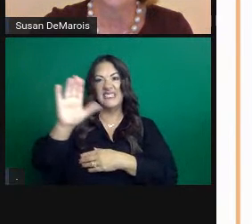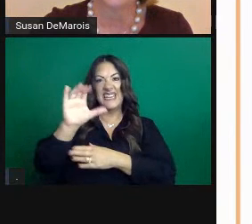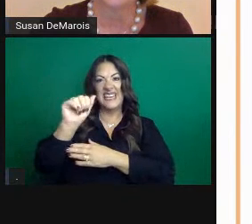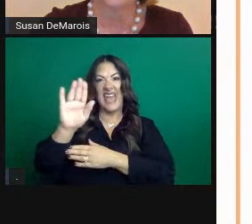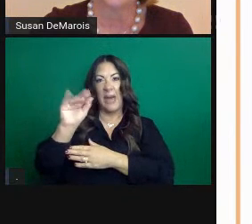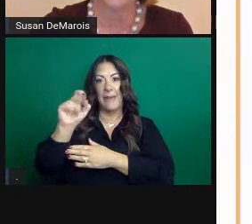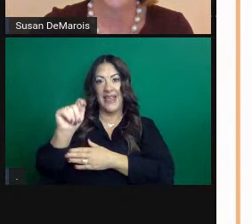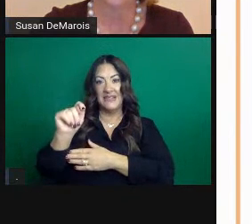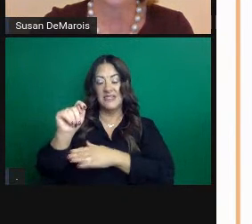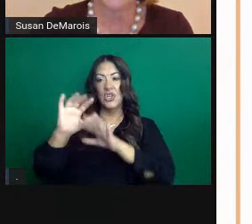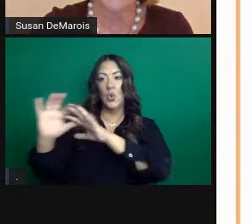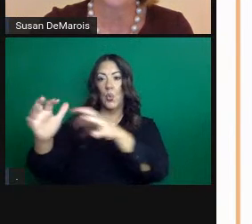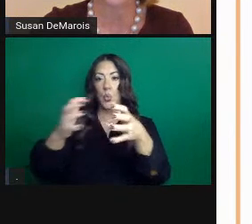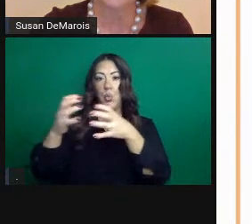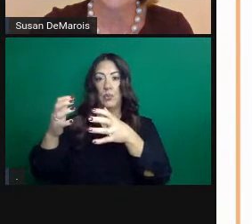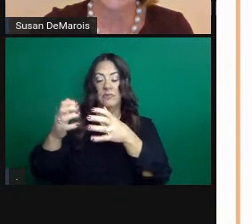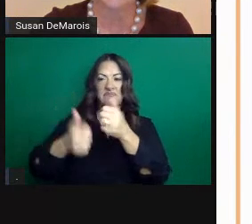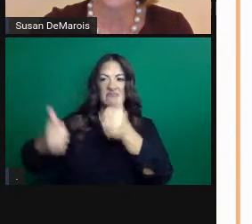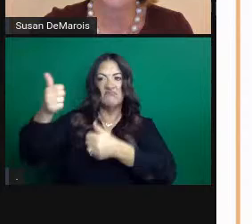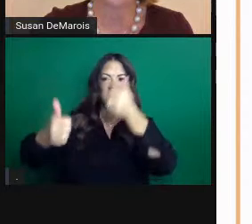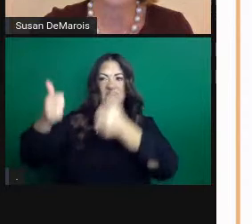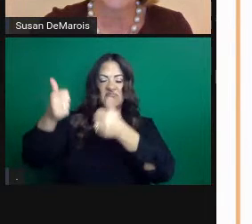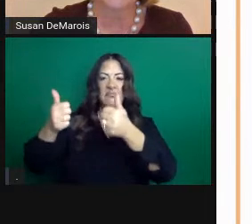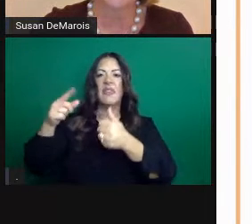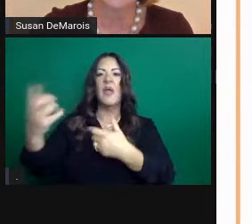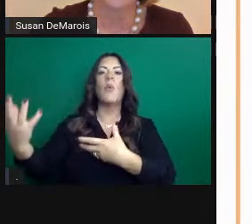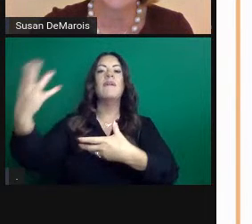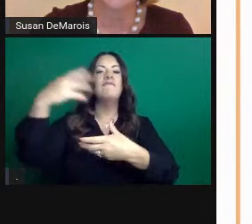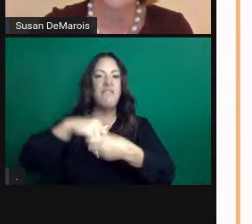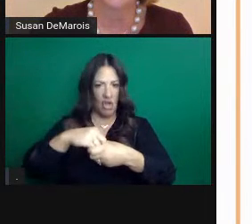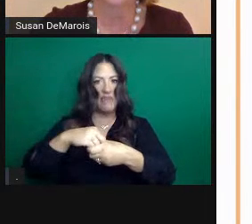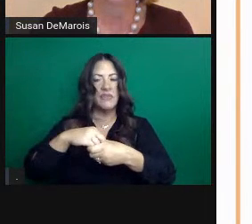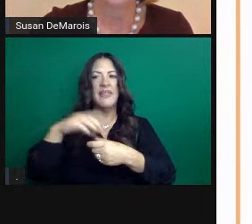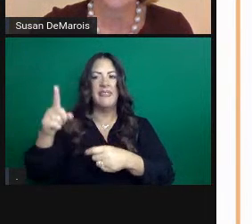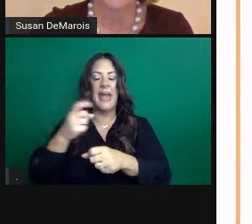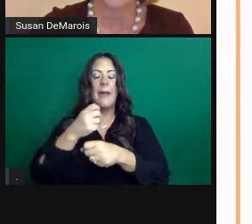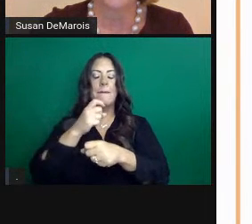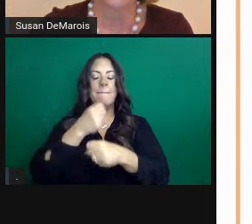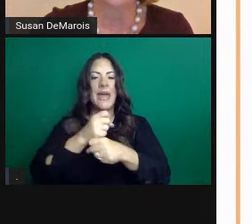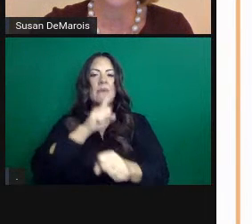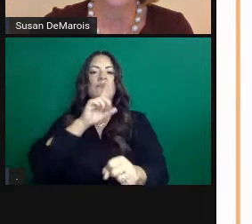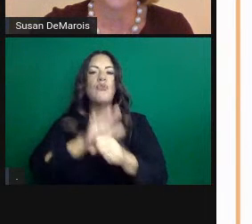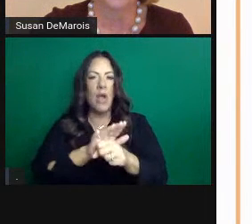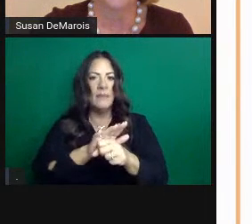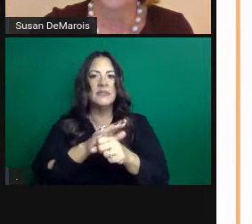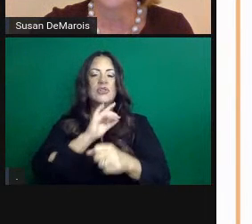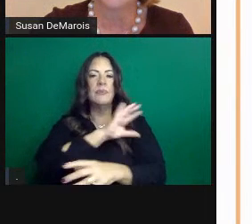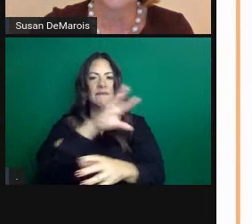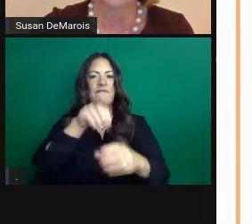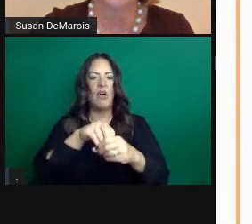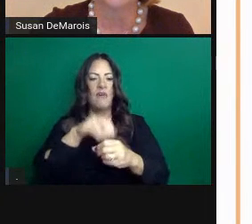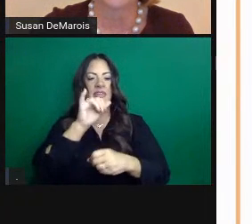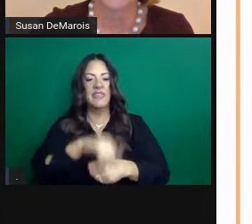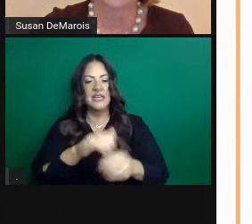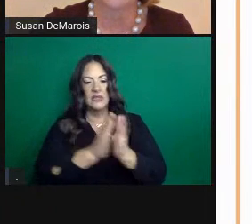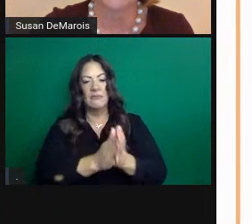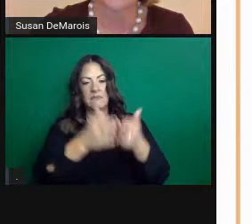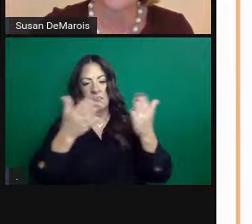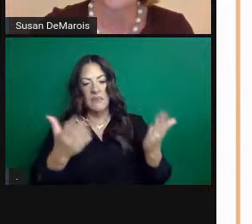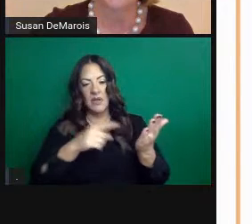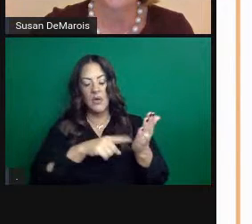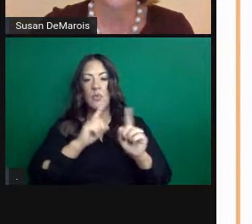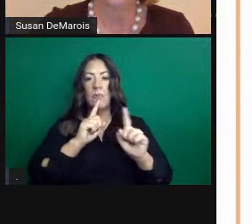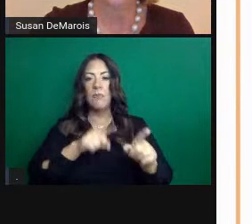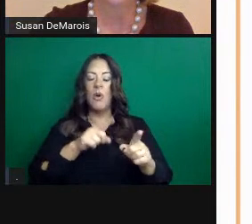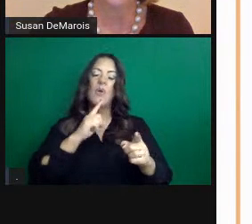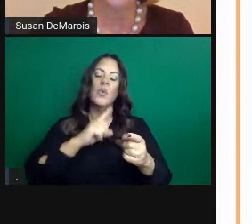and their agencies were actively engaged and personally committed to the comprehensive report we're all seeing for the first time